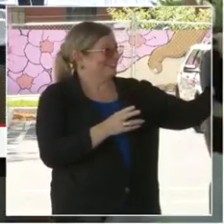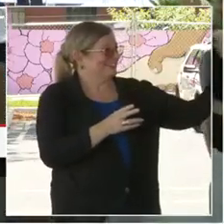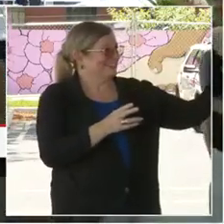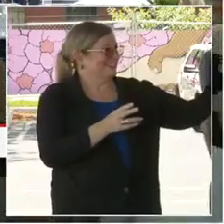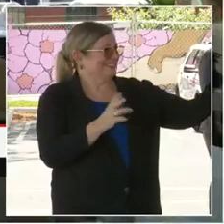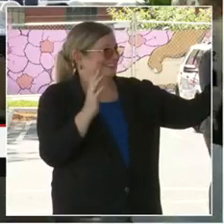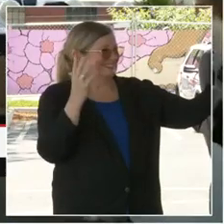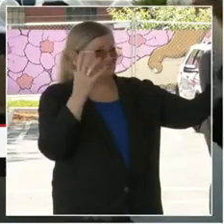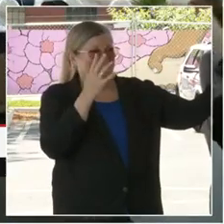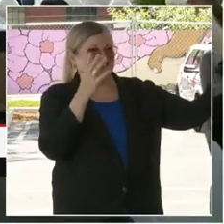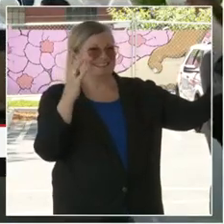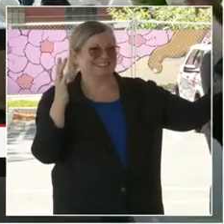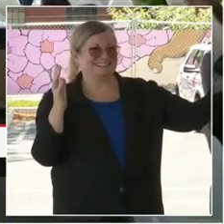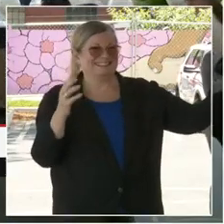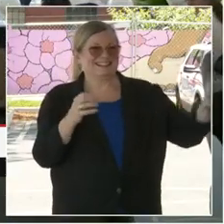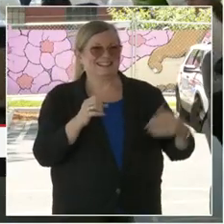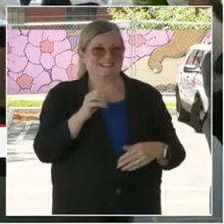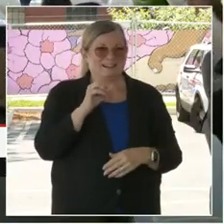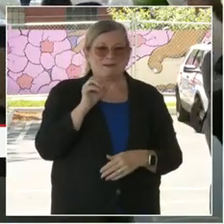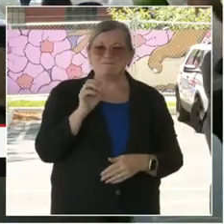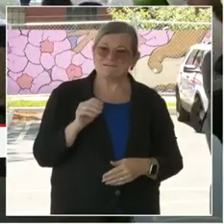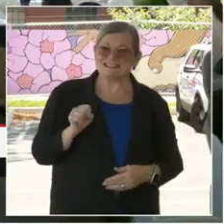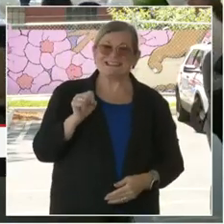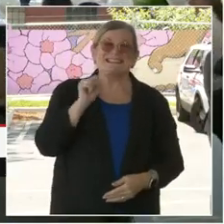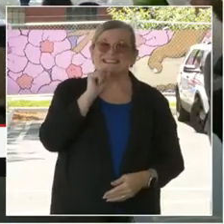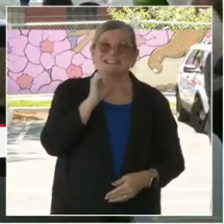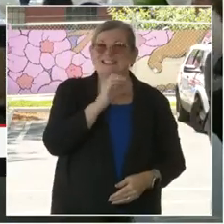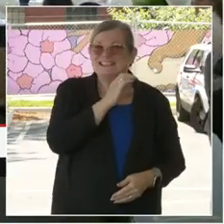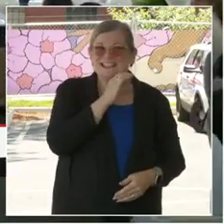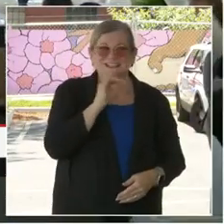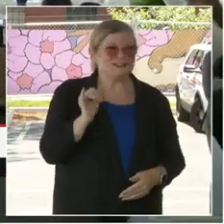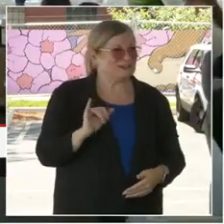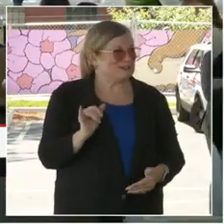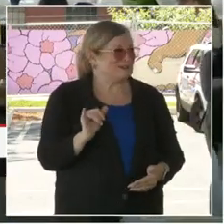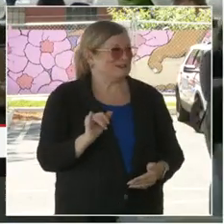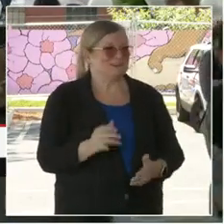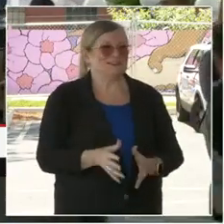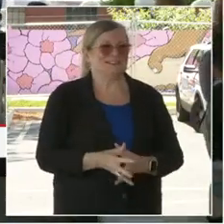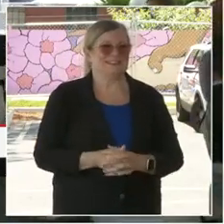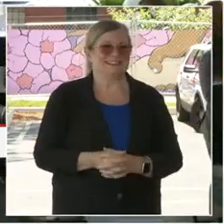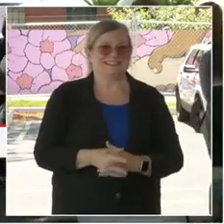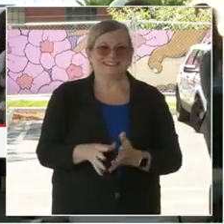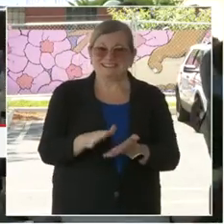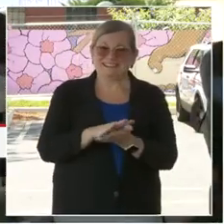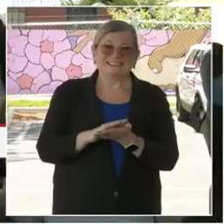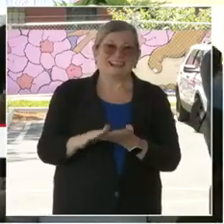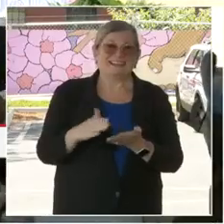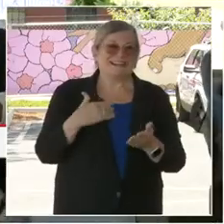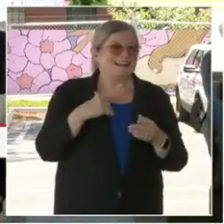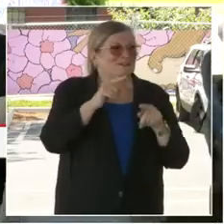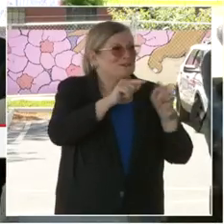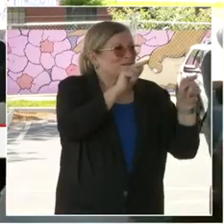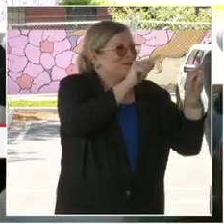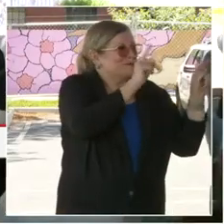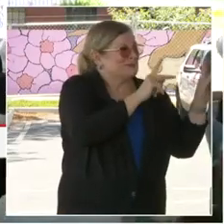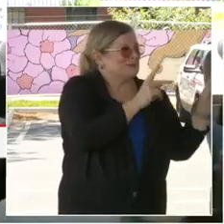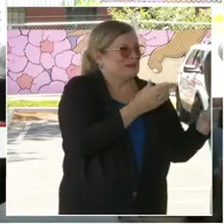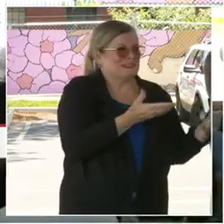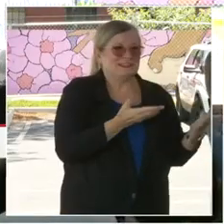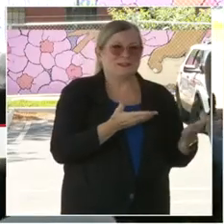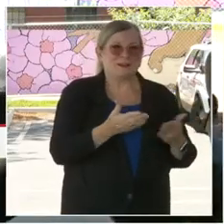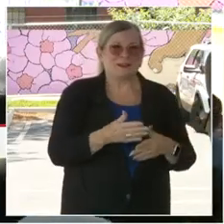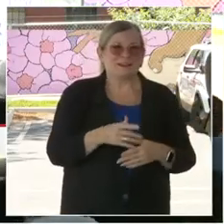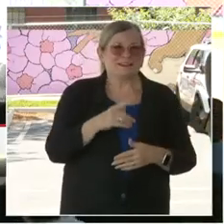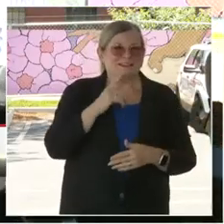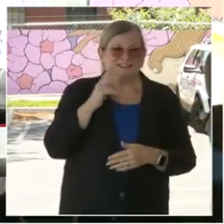in our presence. So it's a full house, as they say. So today we're marking a small bit of additional history on land that